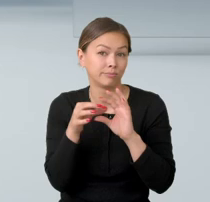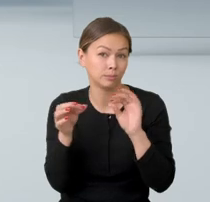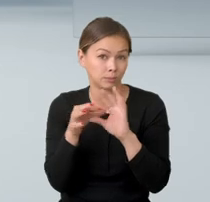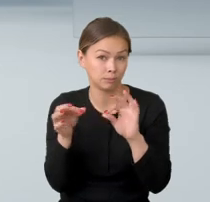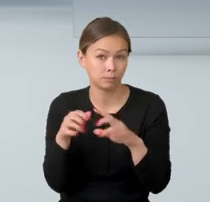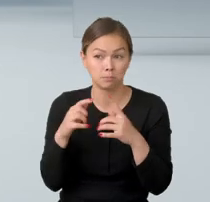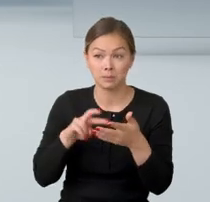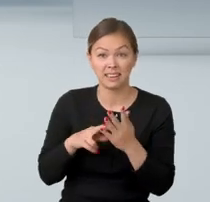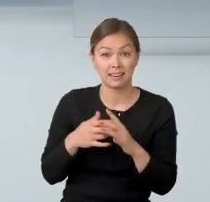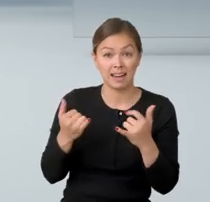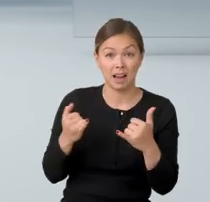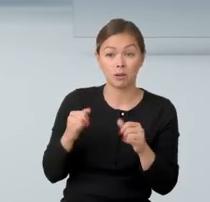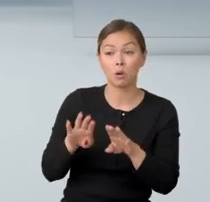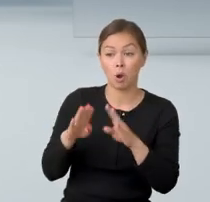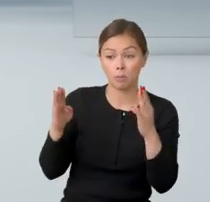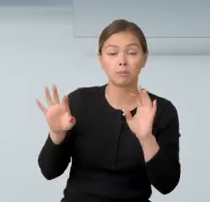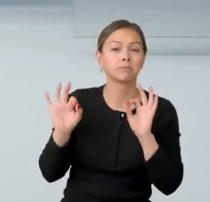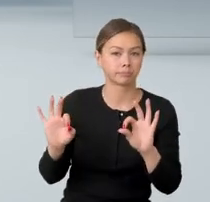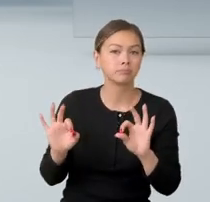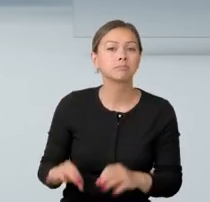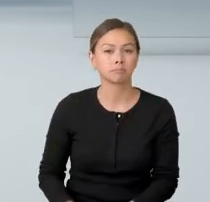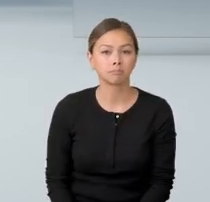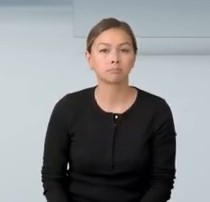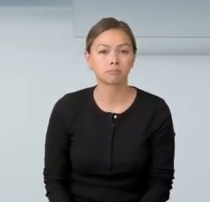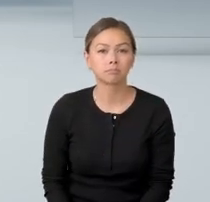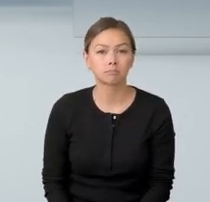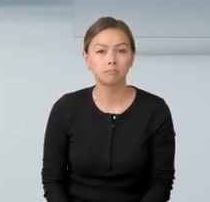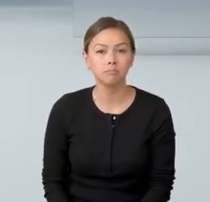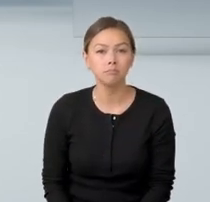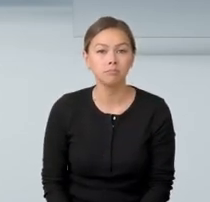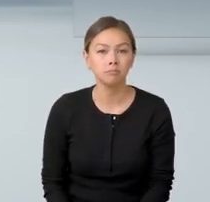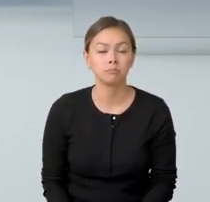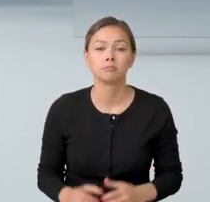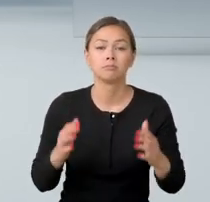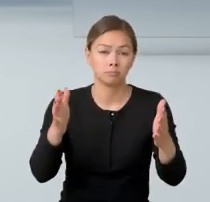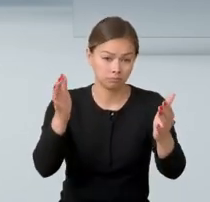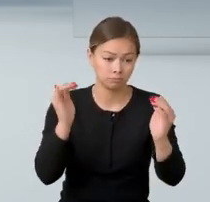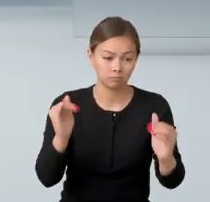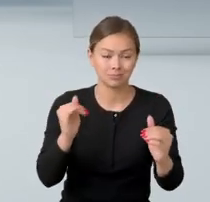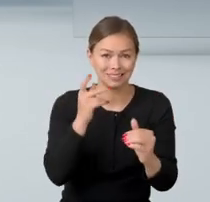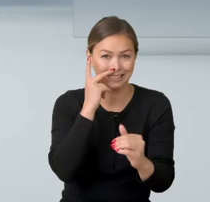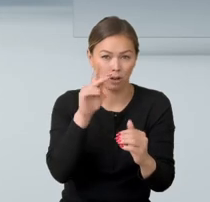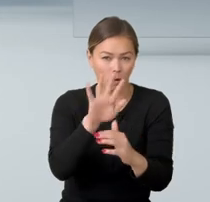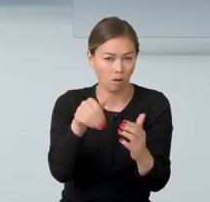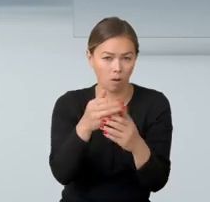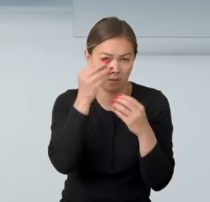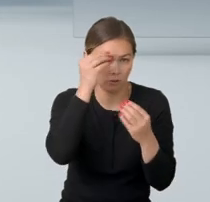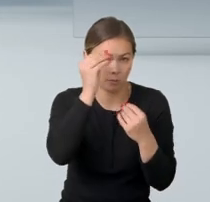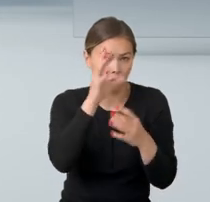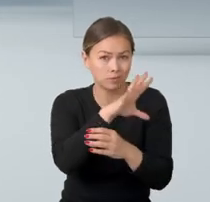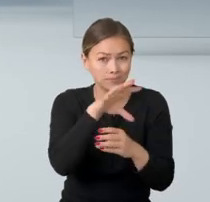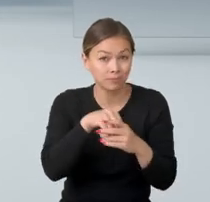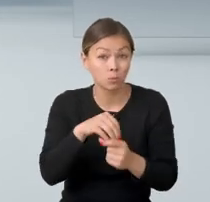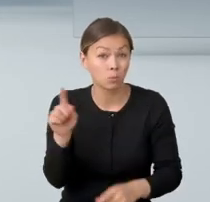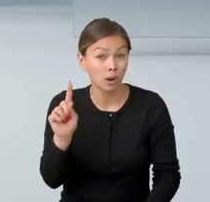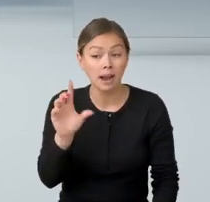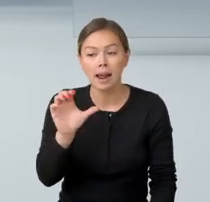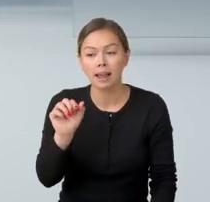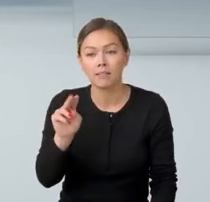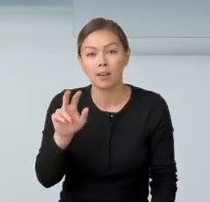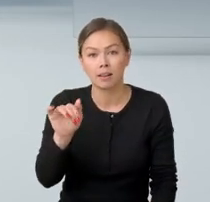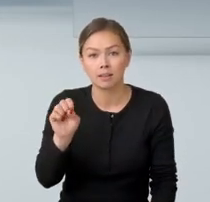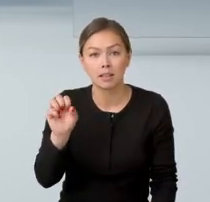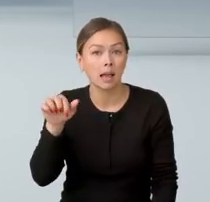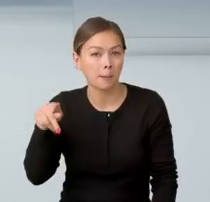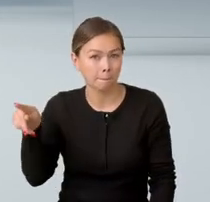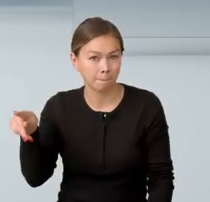set this request is opening and it's perfect now we can see all the information inside our